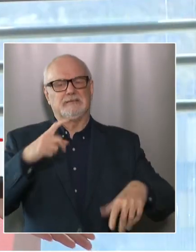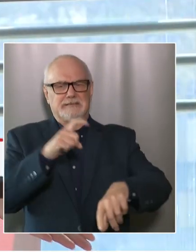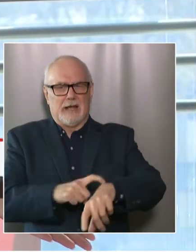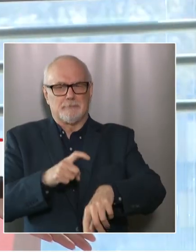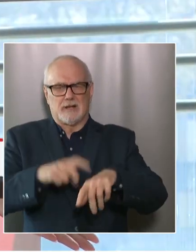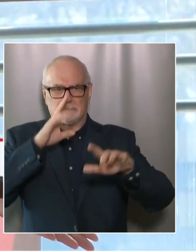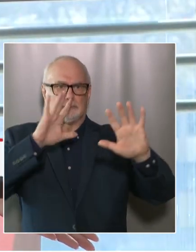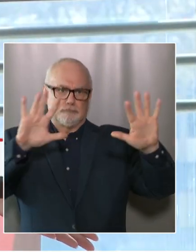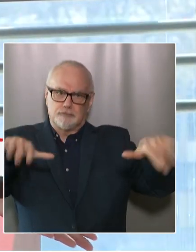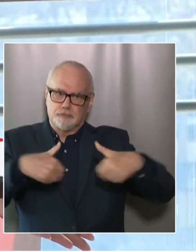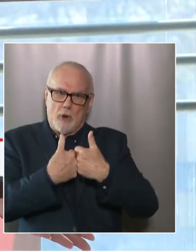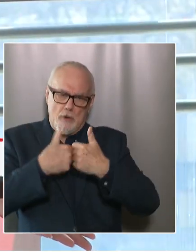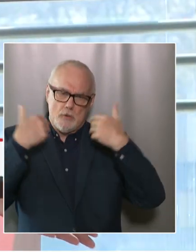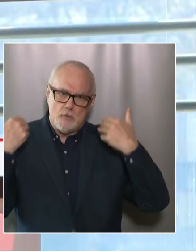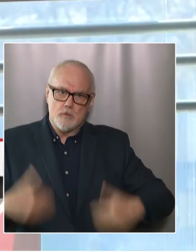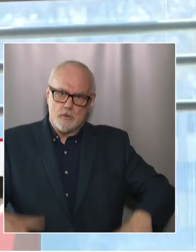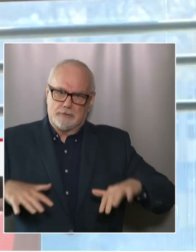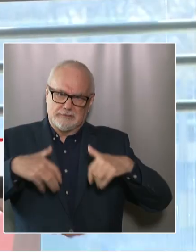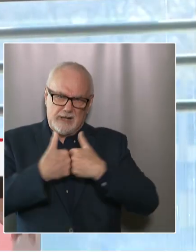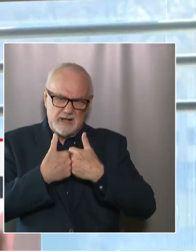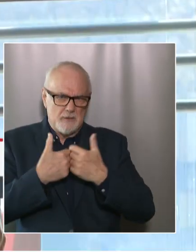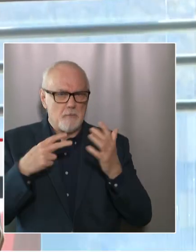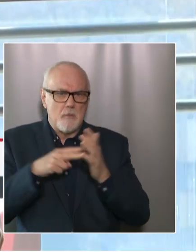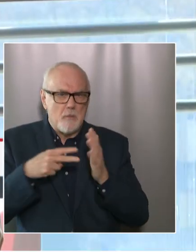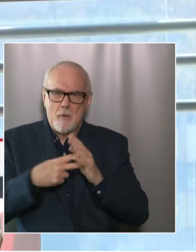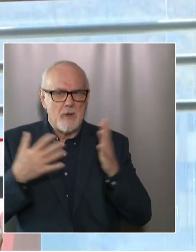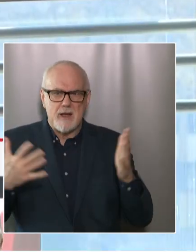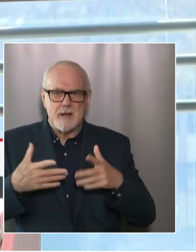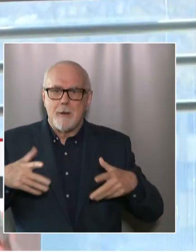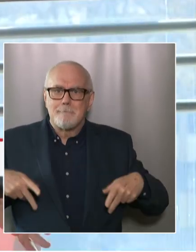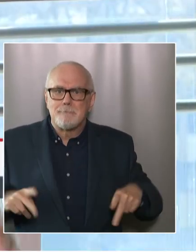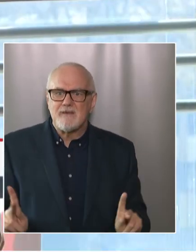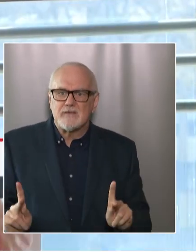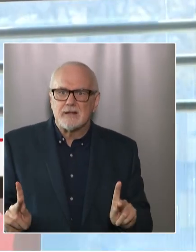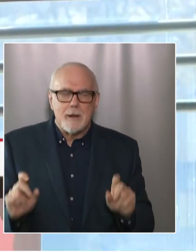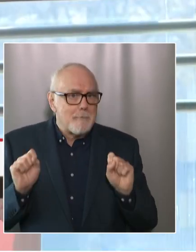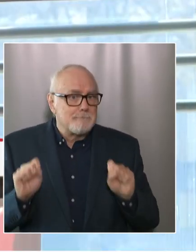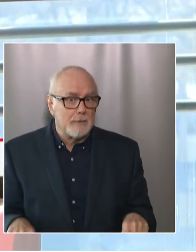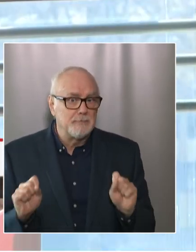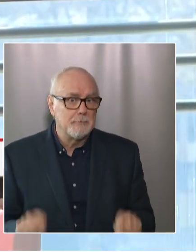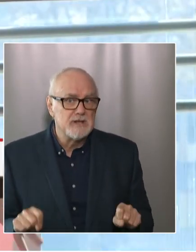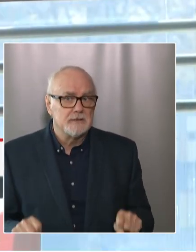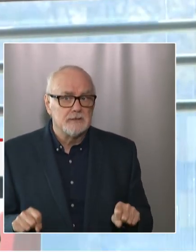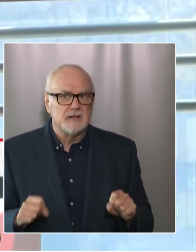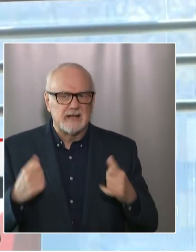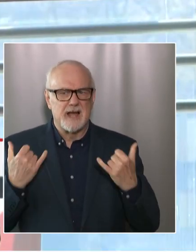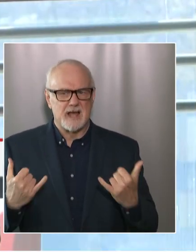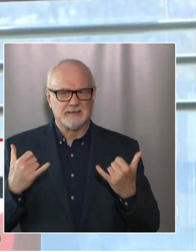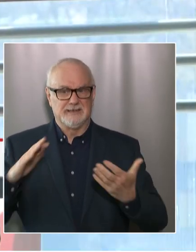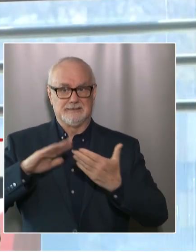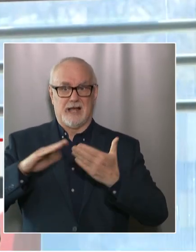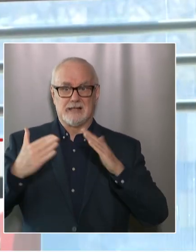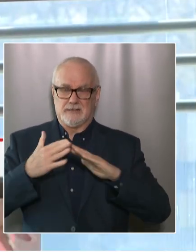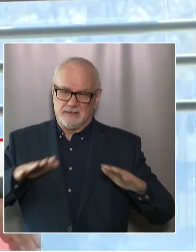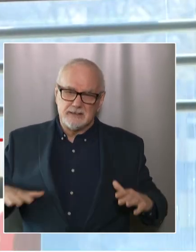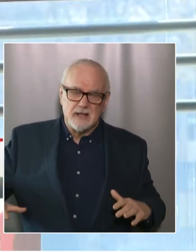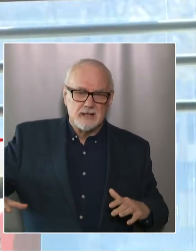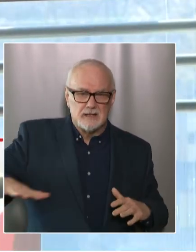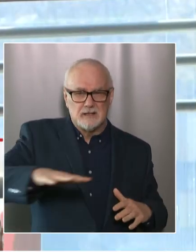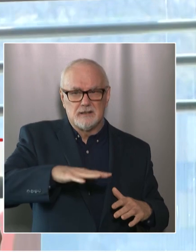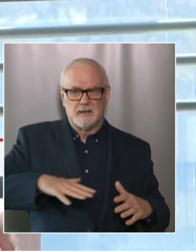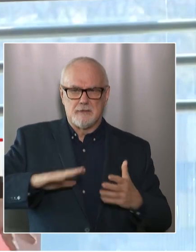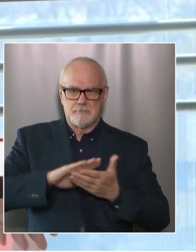our downtown is undergoing, you know, a generational change, a generational